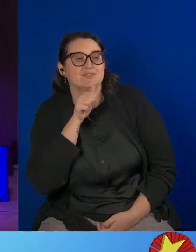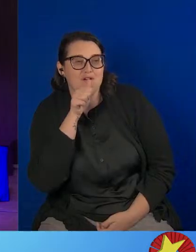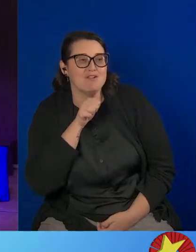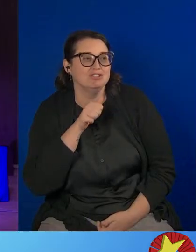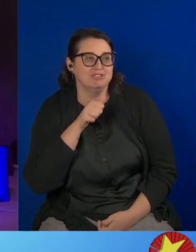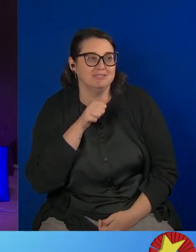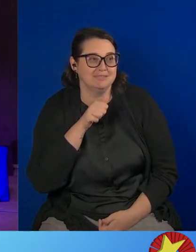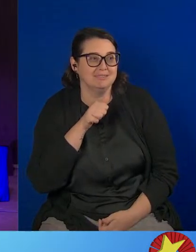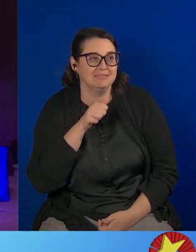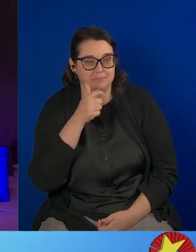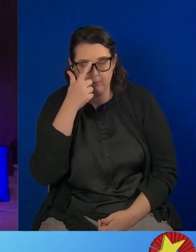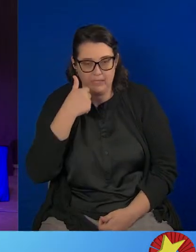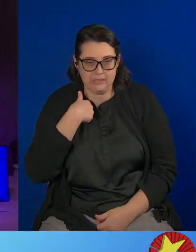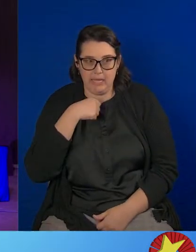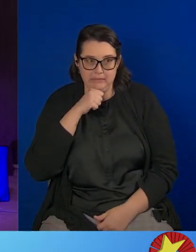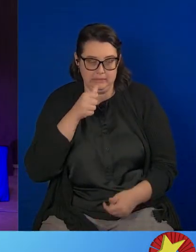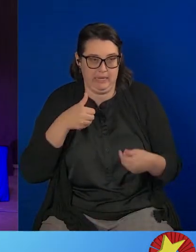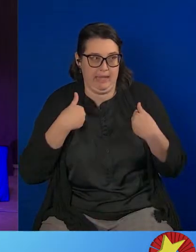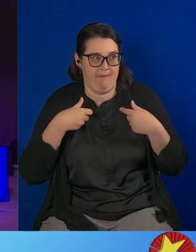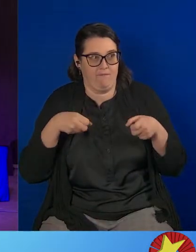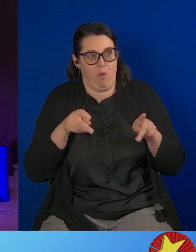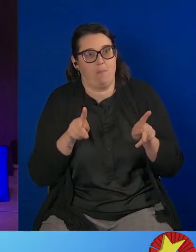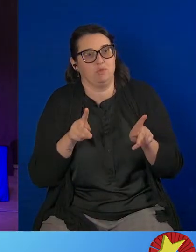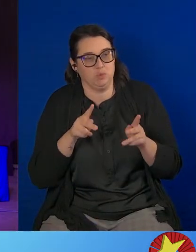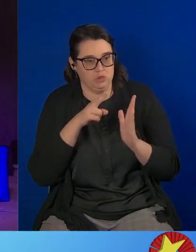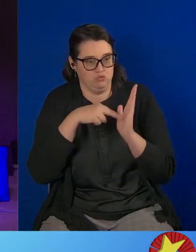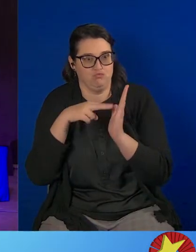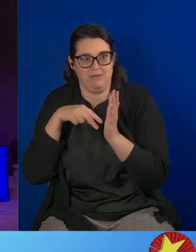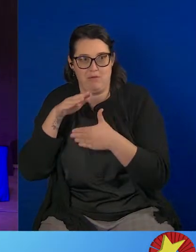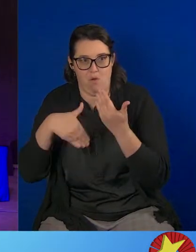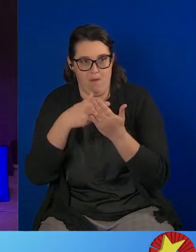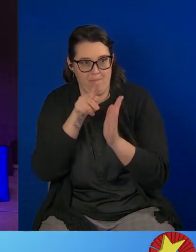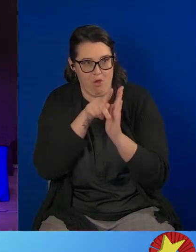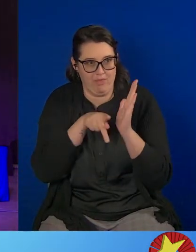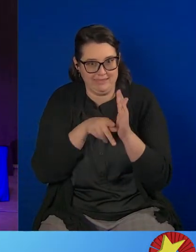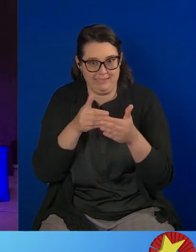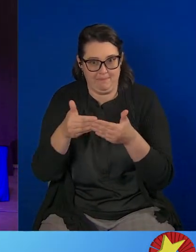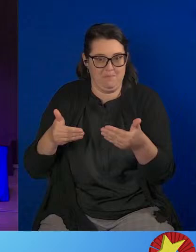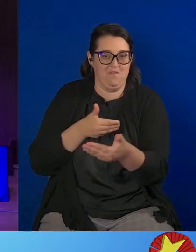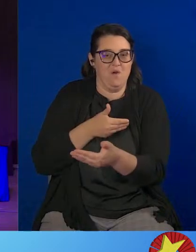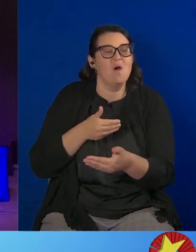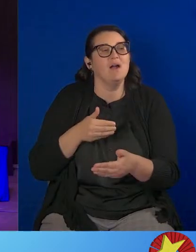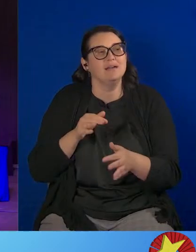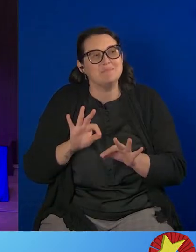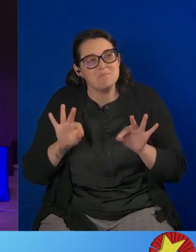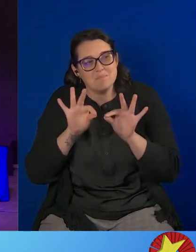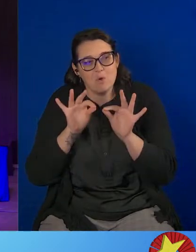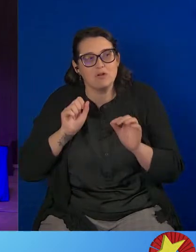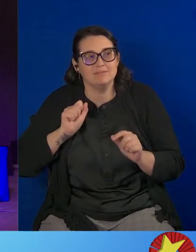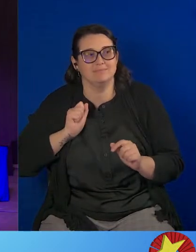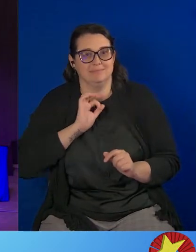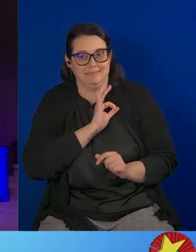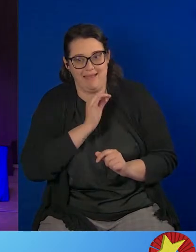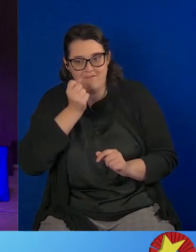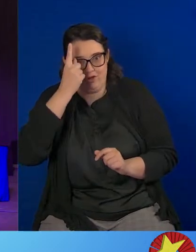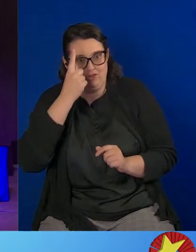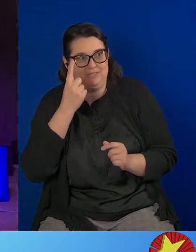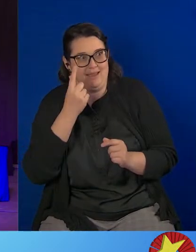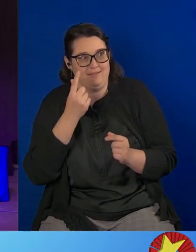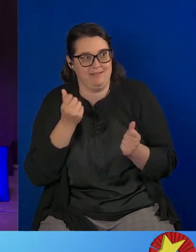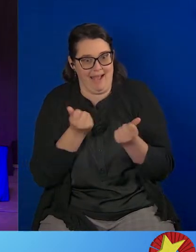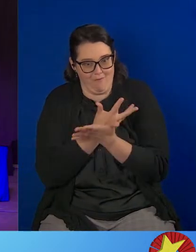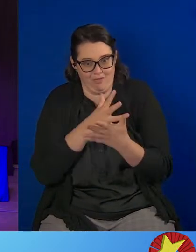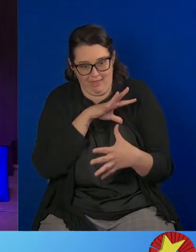having the opportunity to read all those policies in advance. It's important the staff understands what all they are and some of the questions that are being asked. So I